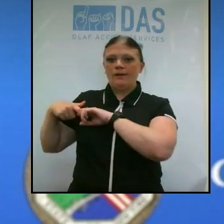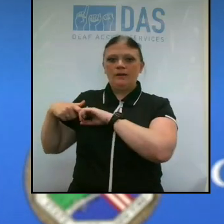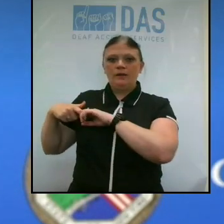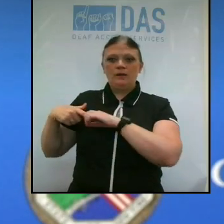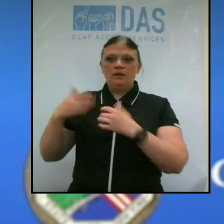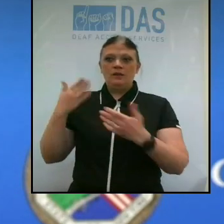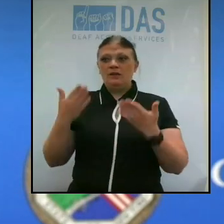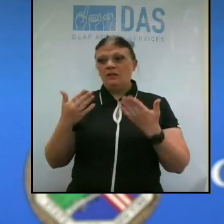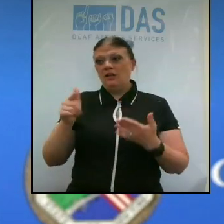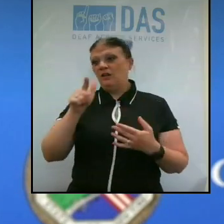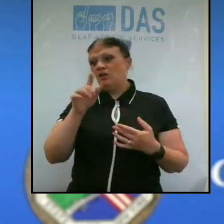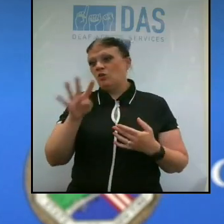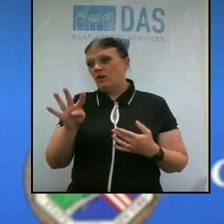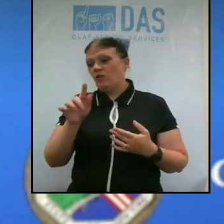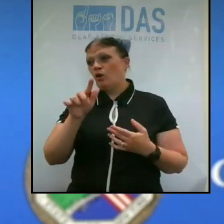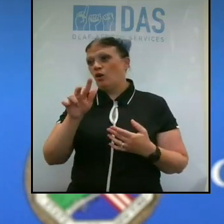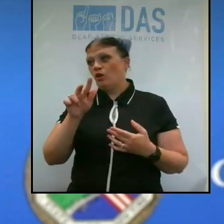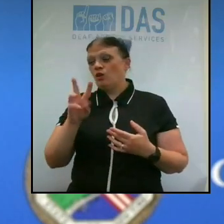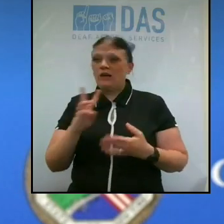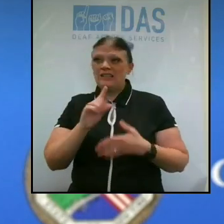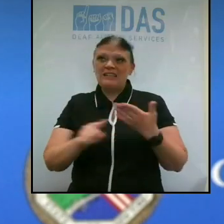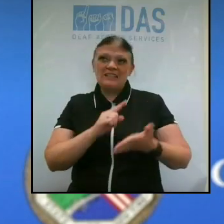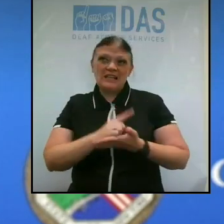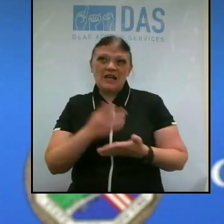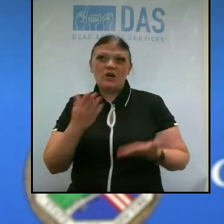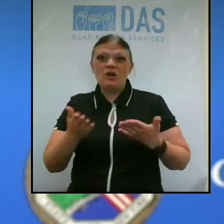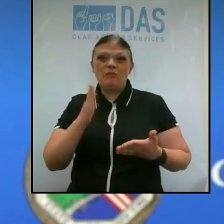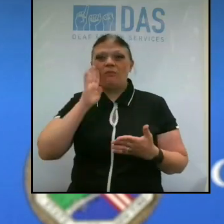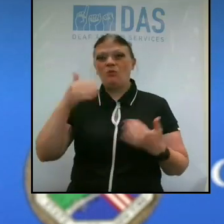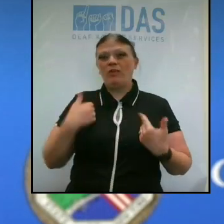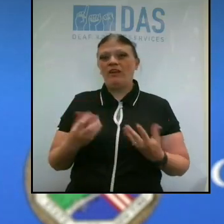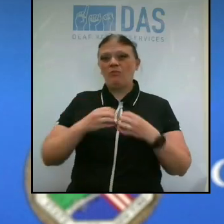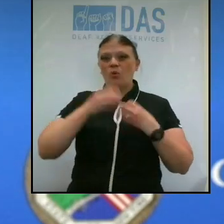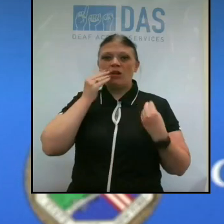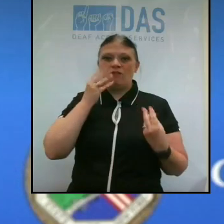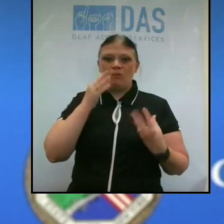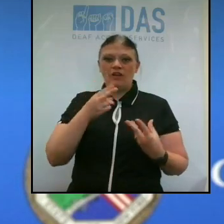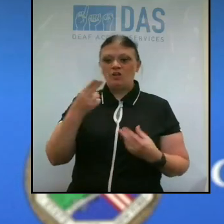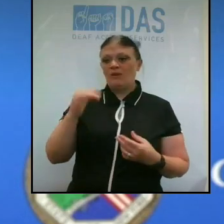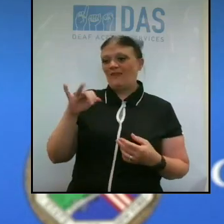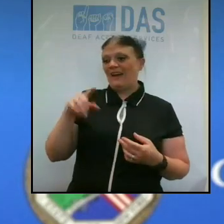next 24 to 36 hours I'll have more information with regards to what's going on with the Hyatt.